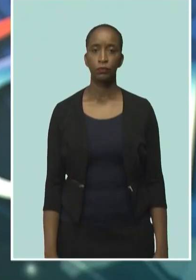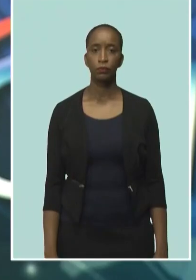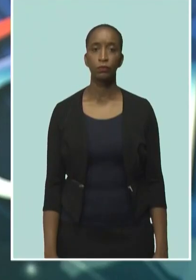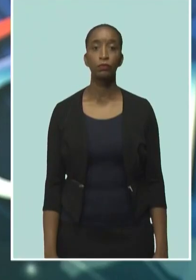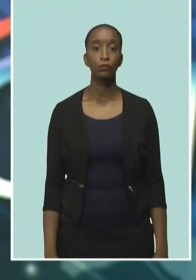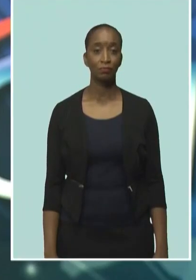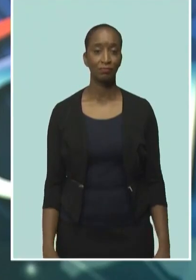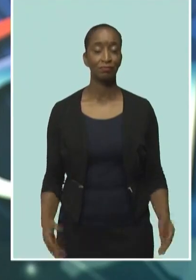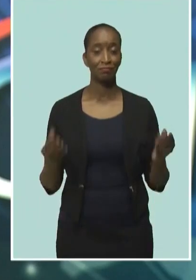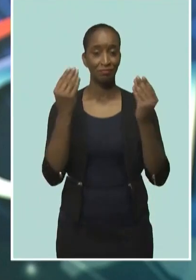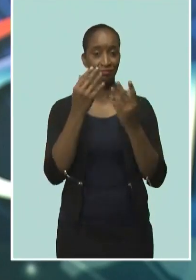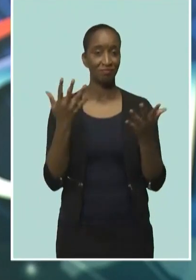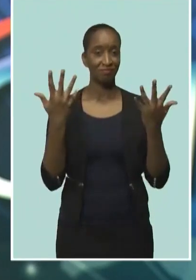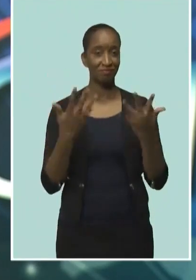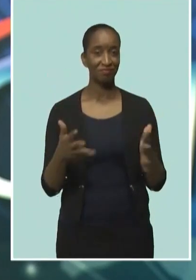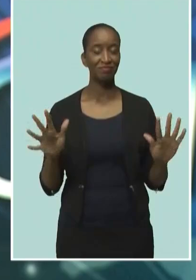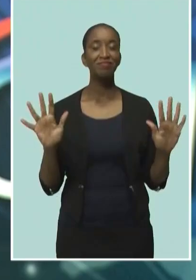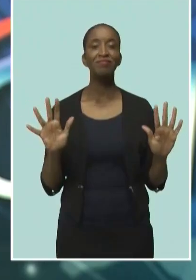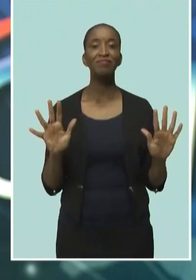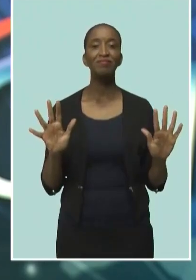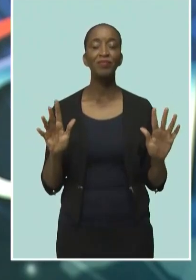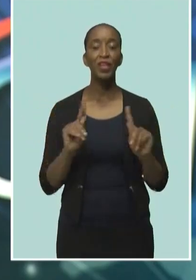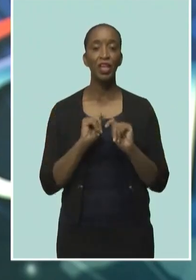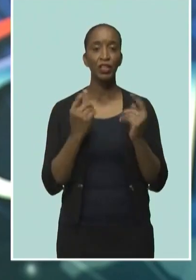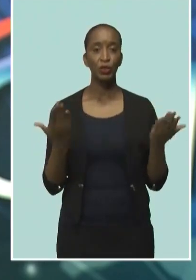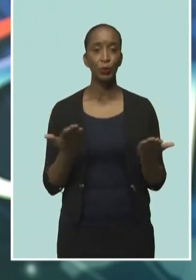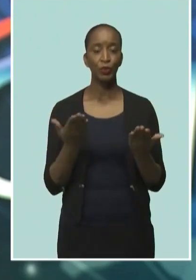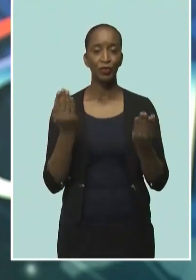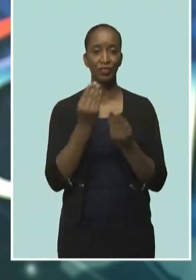And that's our news for tonight. On behalf of the entire